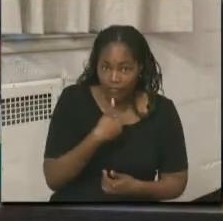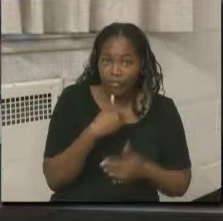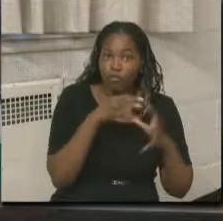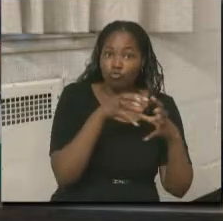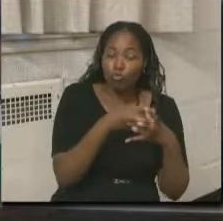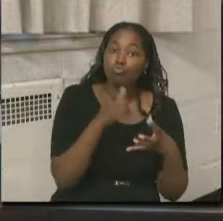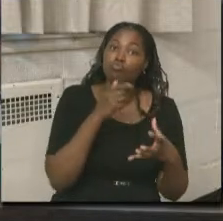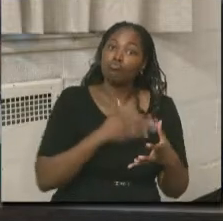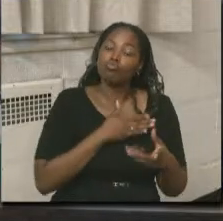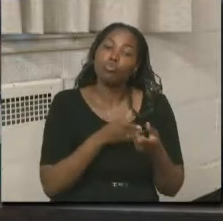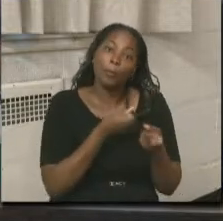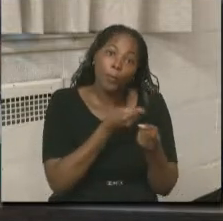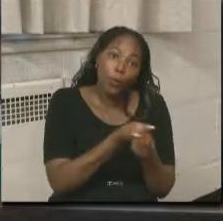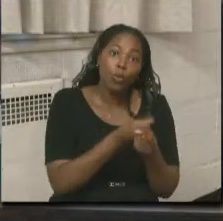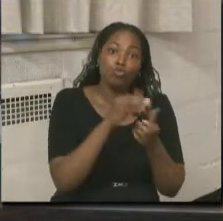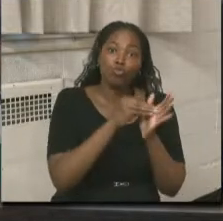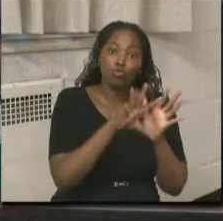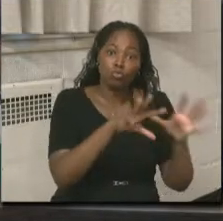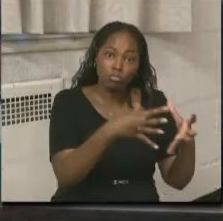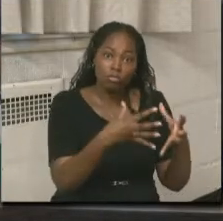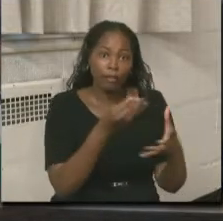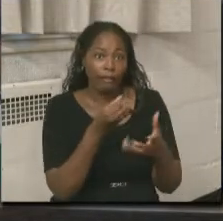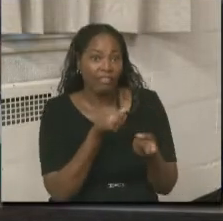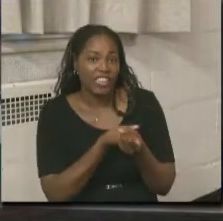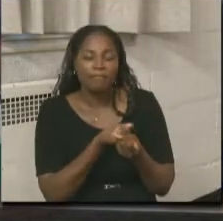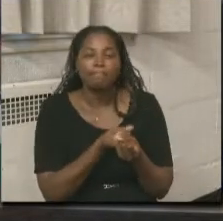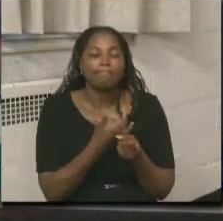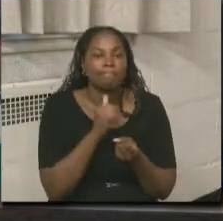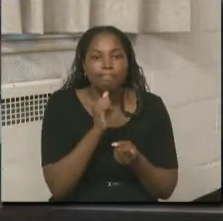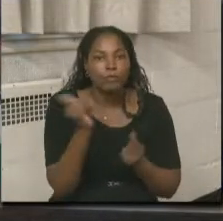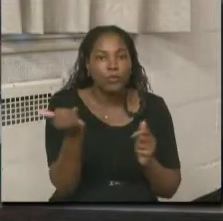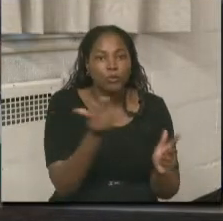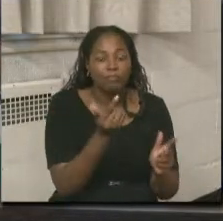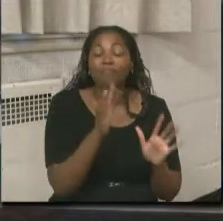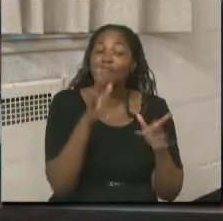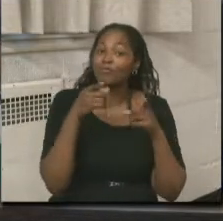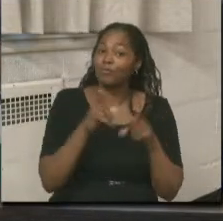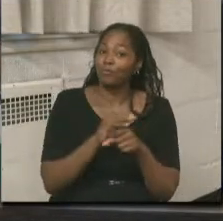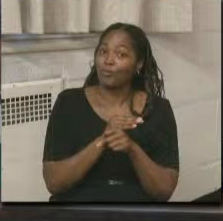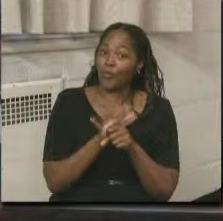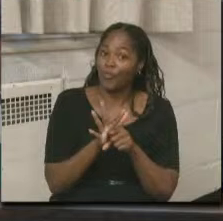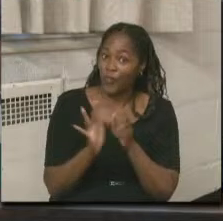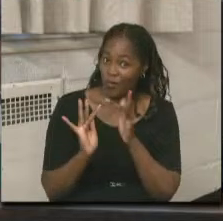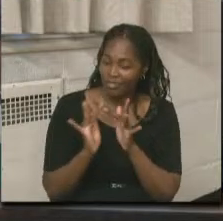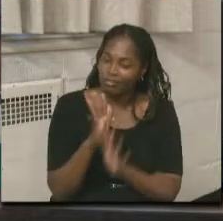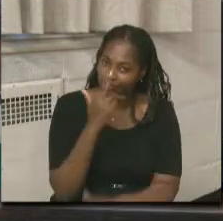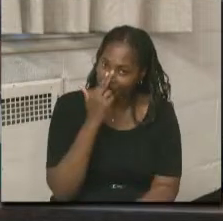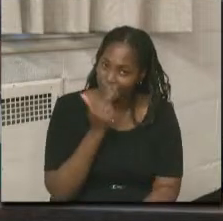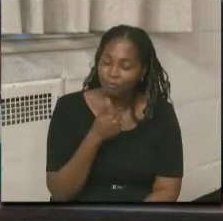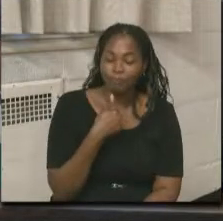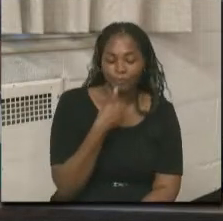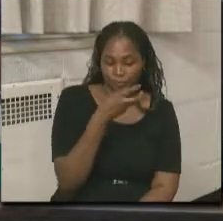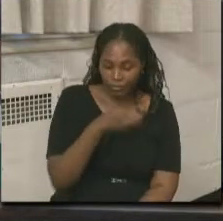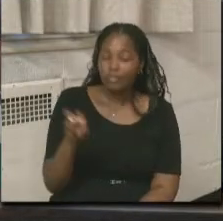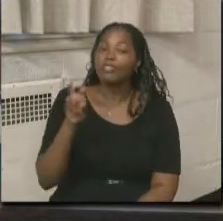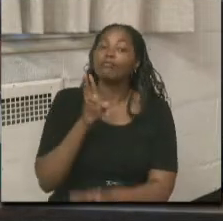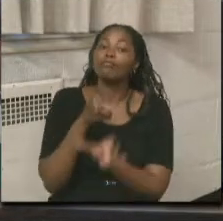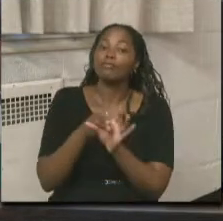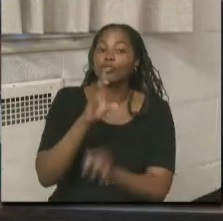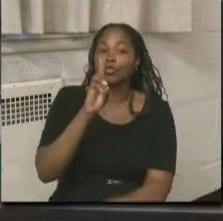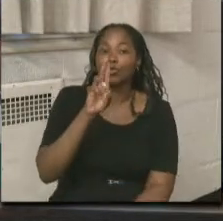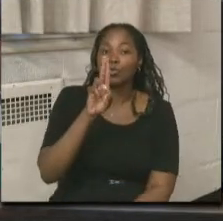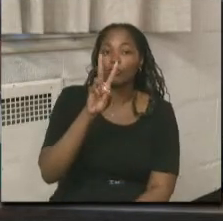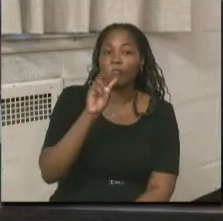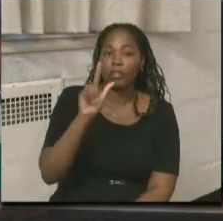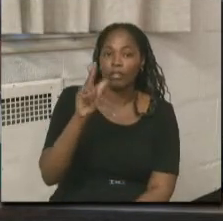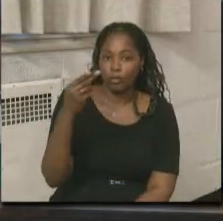student body in their advocacy. So during COVID online, it's actually really funny. When I joined Duval High School, I met someone that